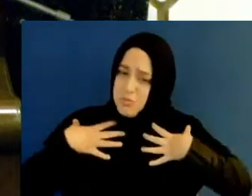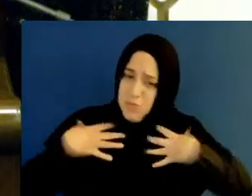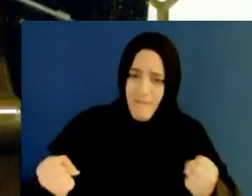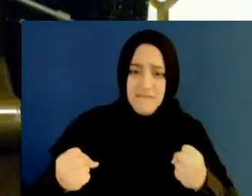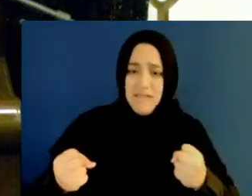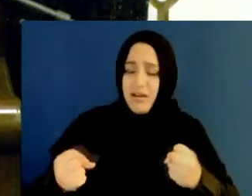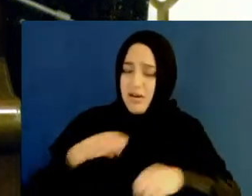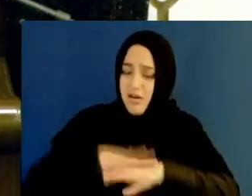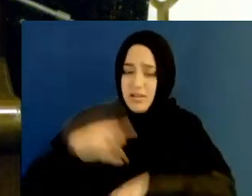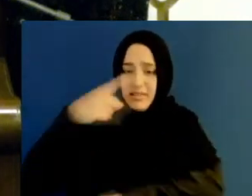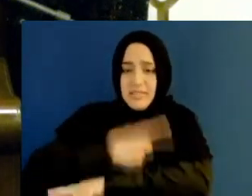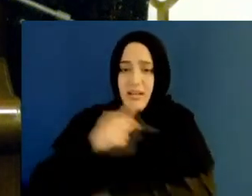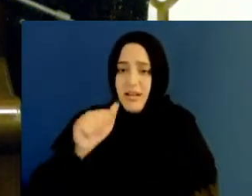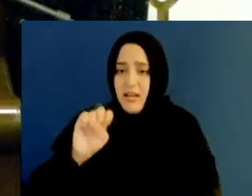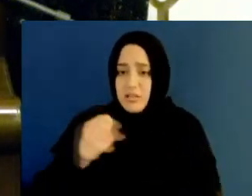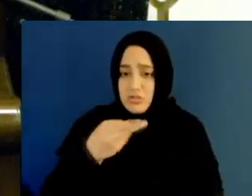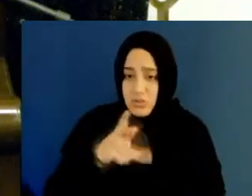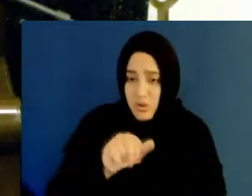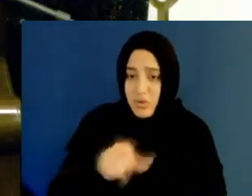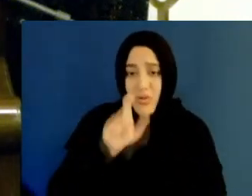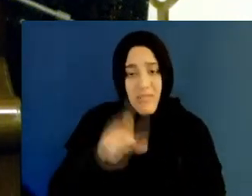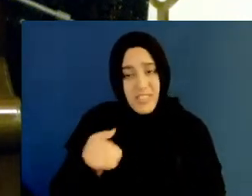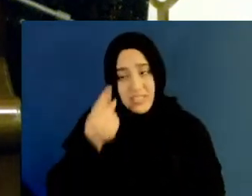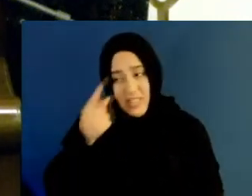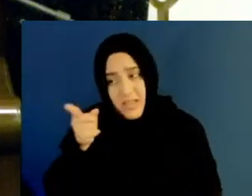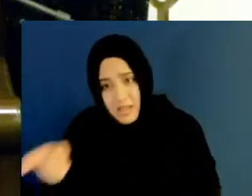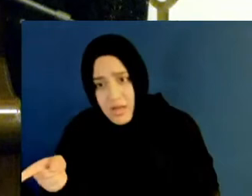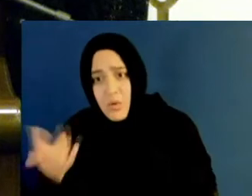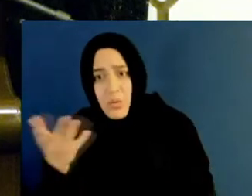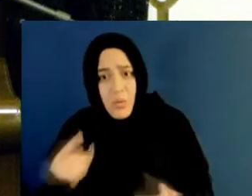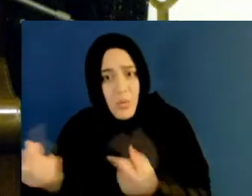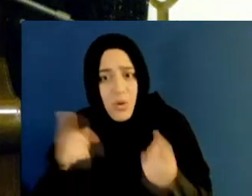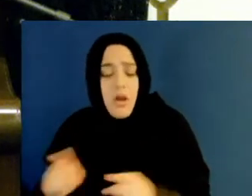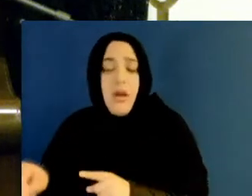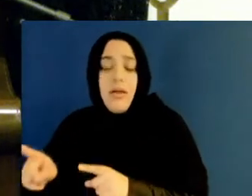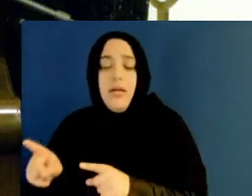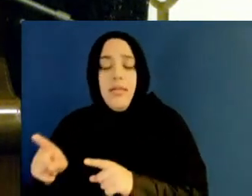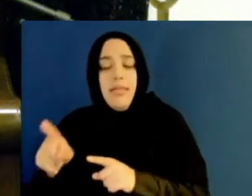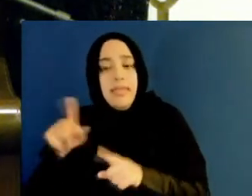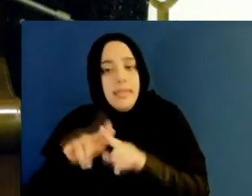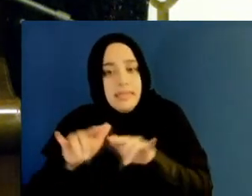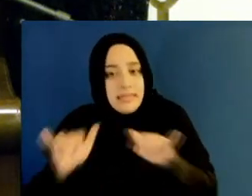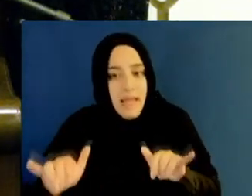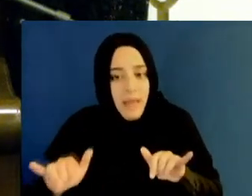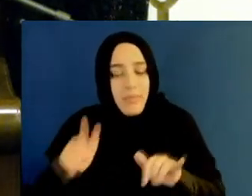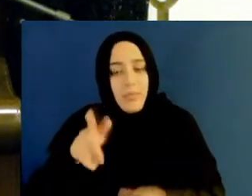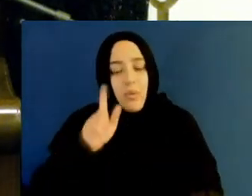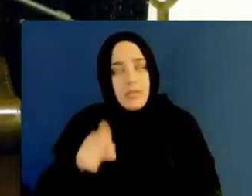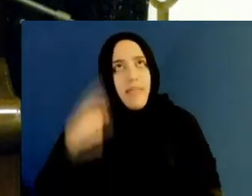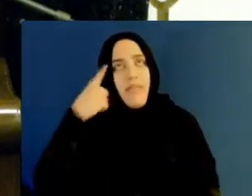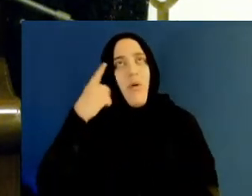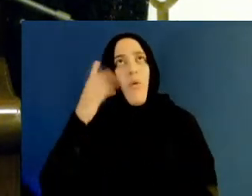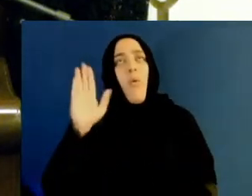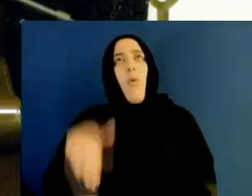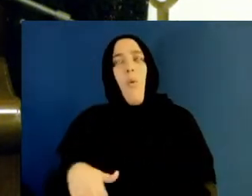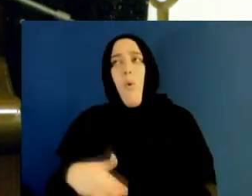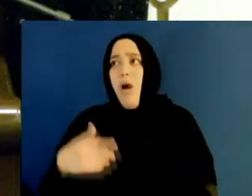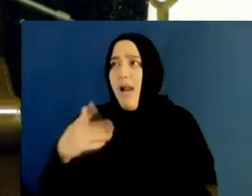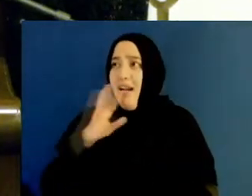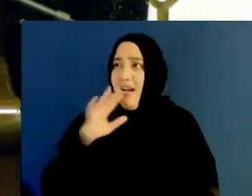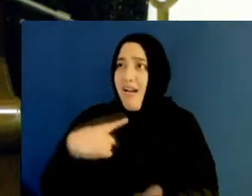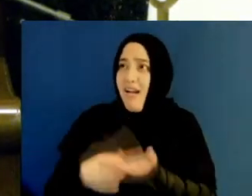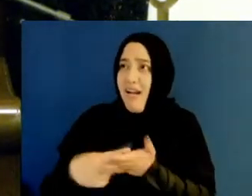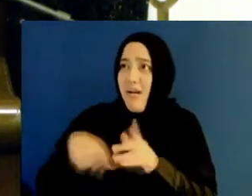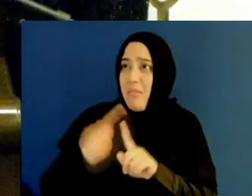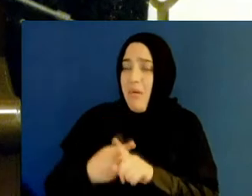same time, this should not lead you to think, Lord, that everything that is narrated in regards to the sickness of Imam Sajjad